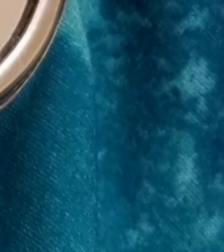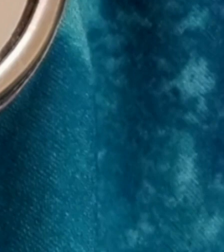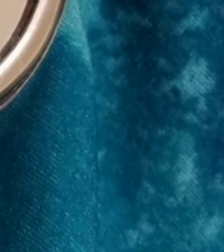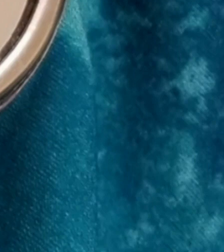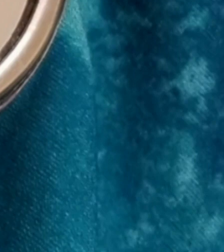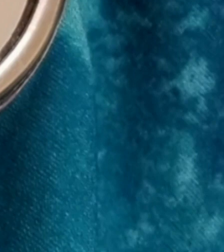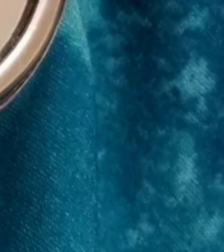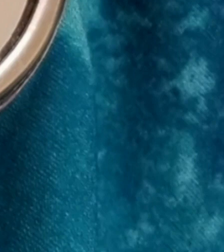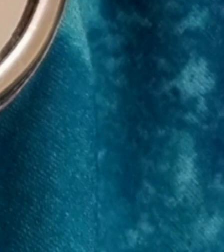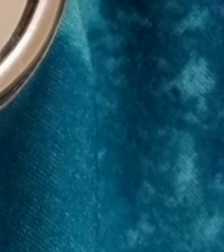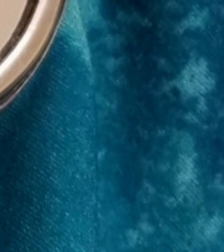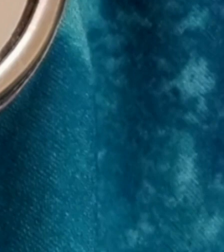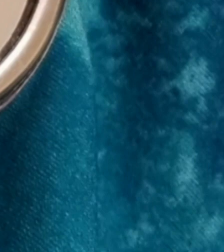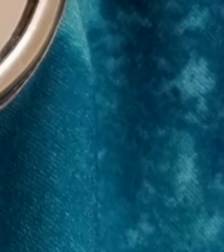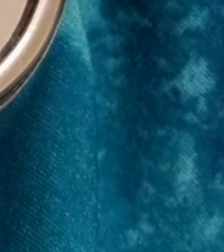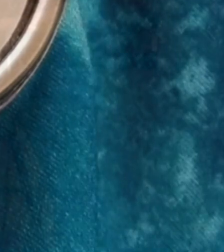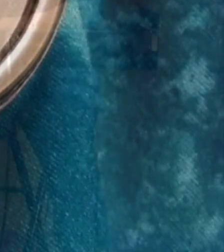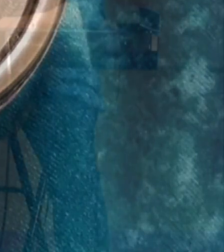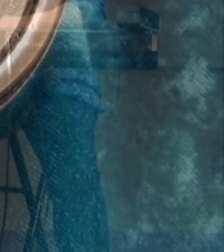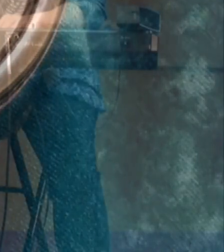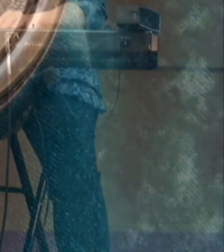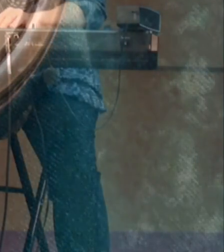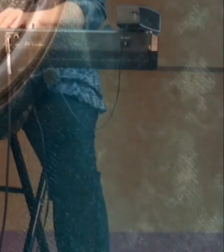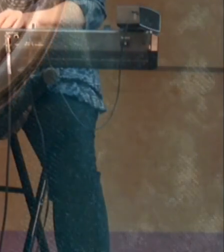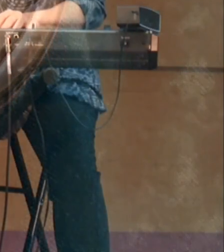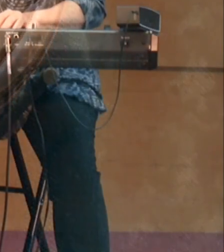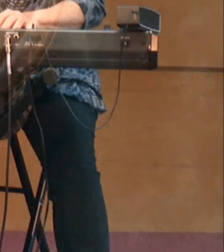just invite you to take a look at it